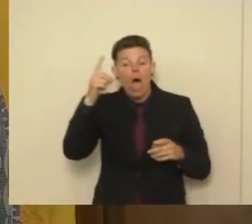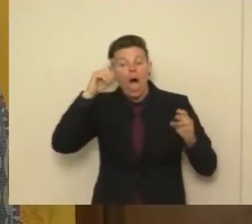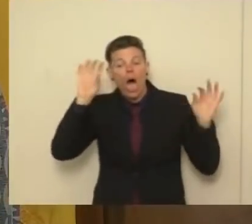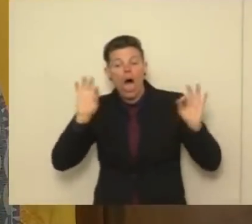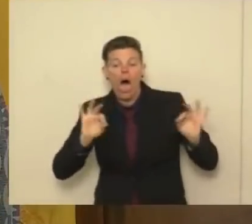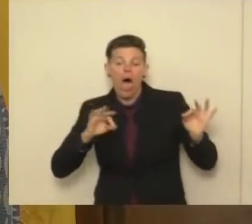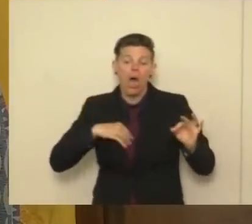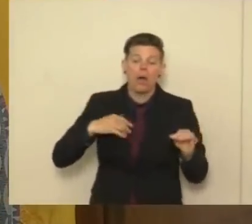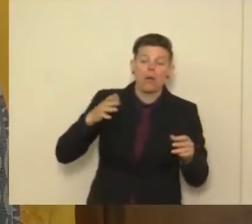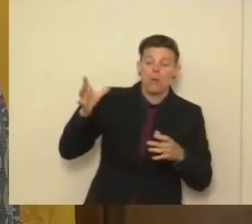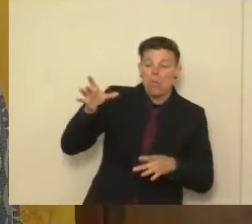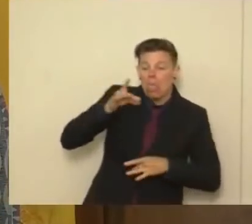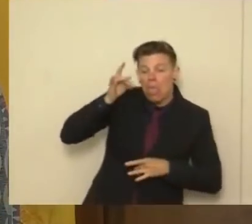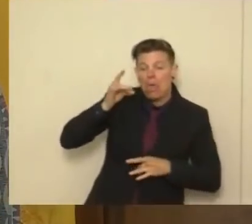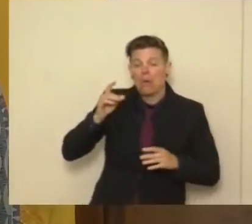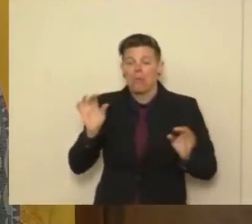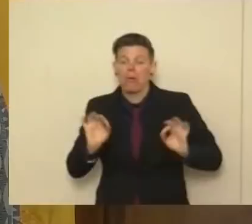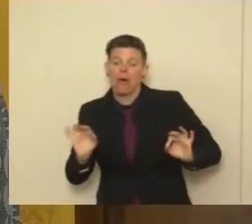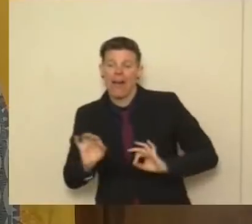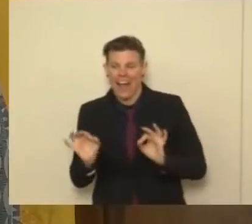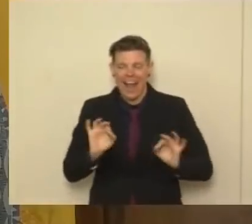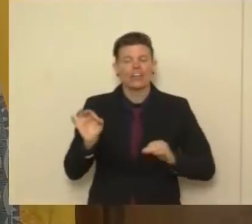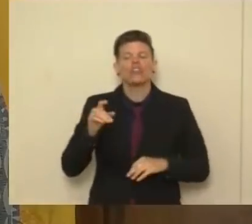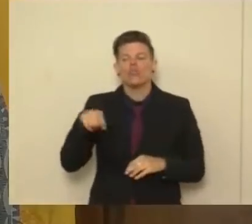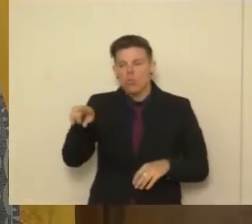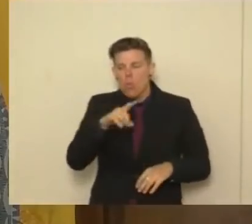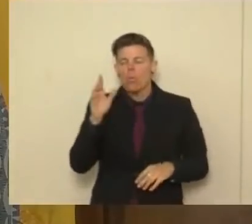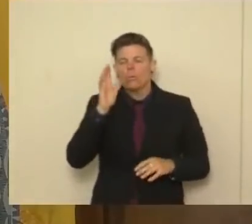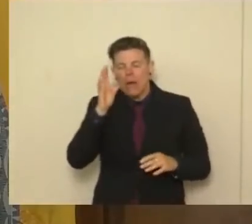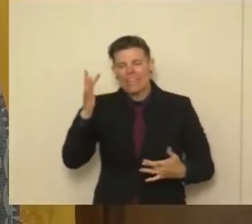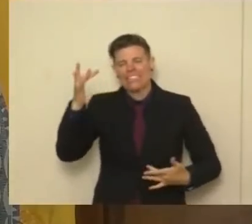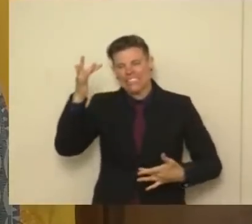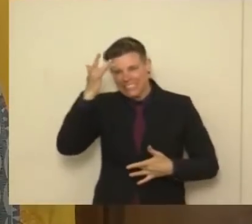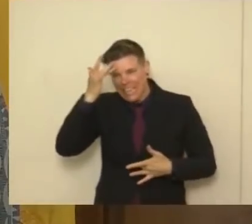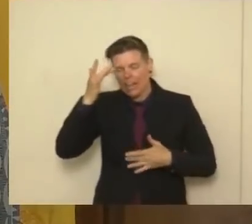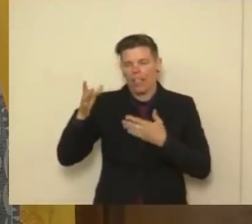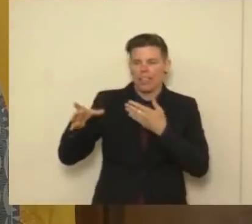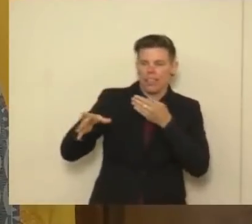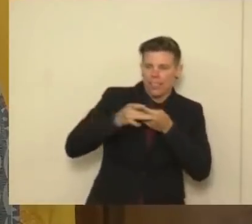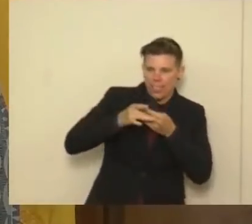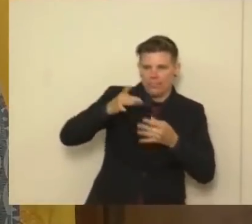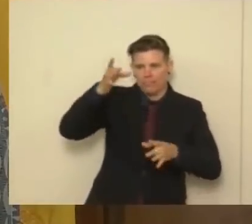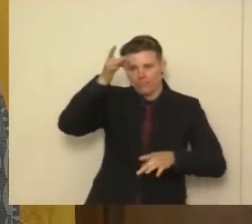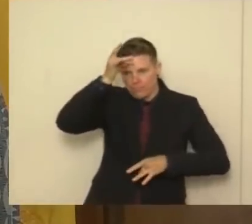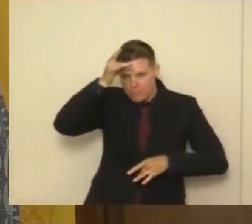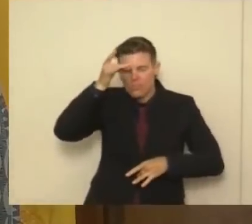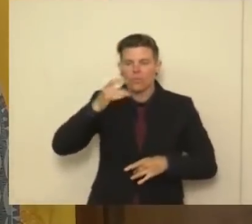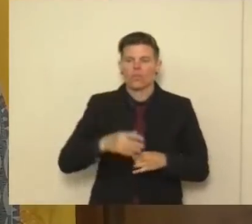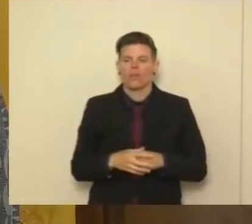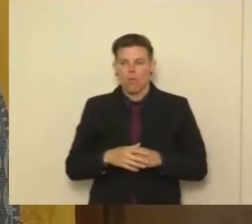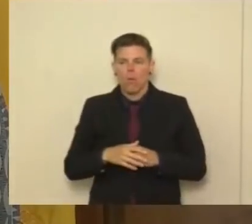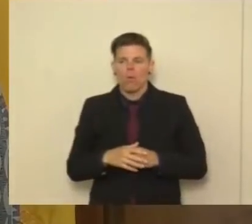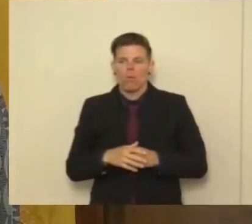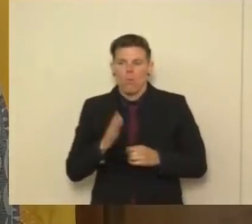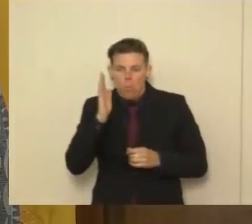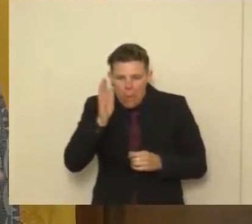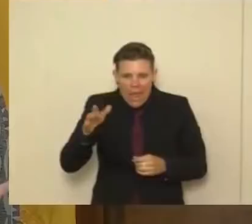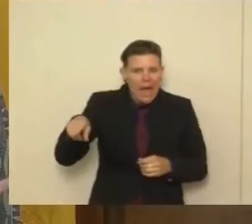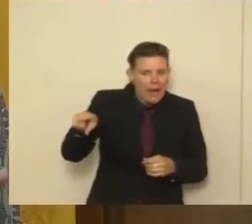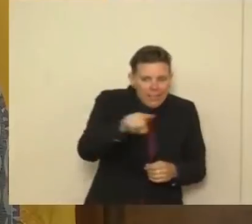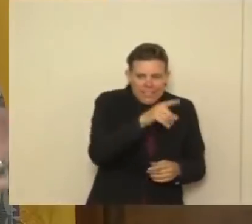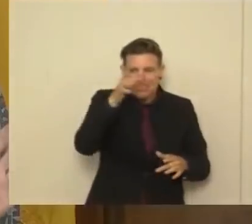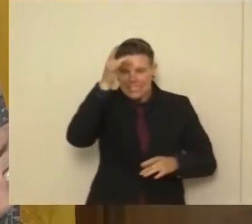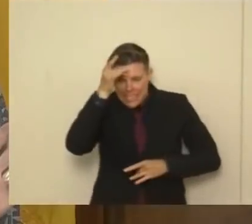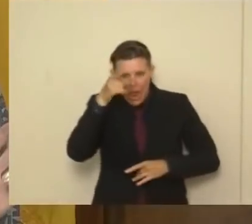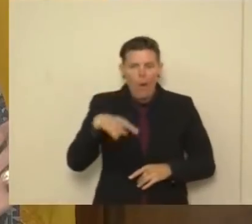matter. You are going to get sick. You are going to transmit the disease. People will be in the hospital. People will die. And if you're